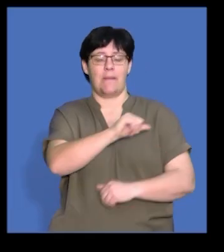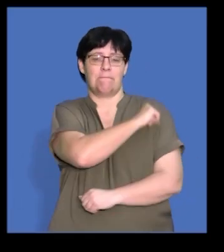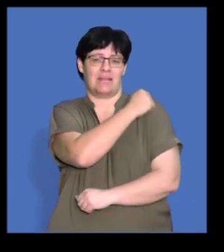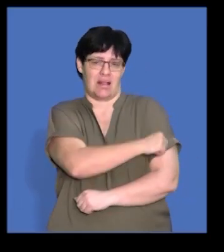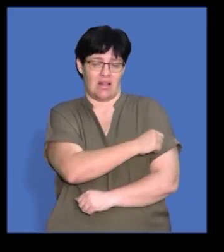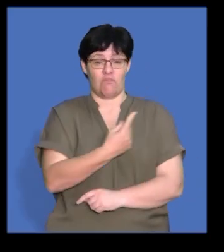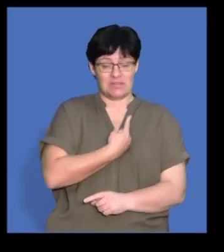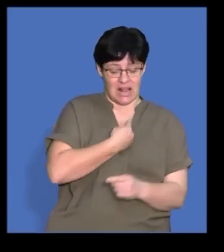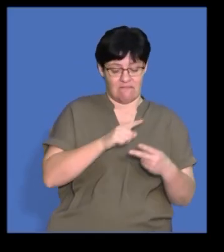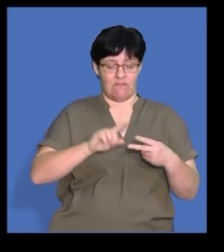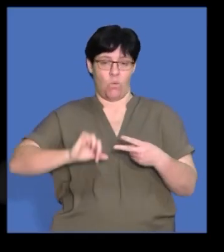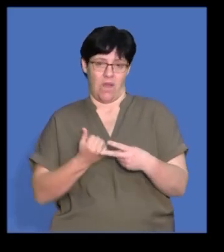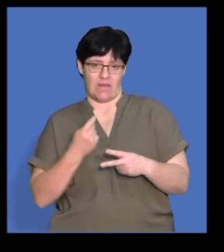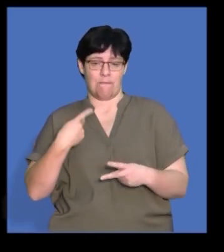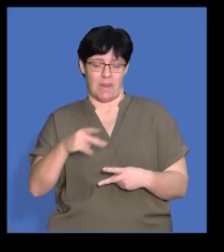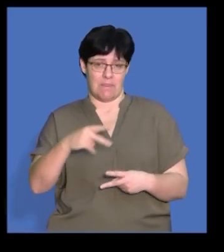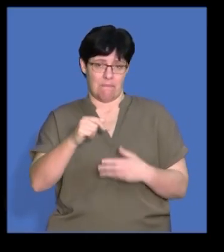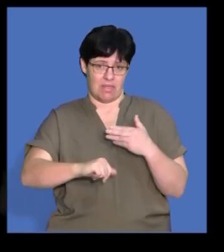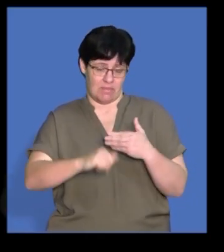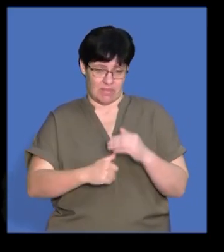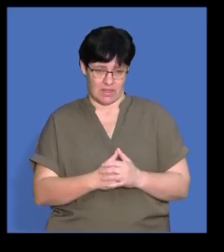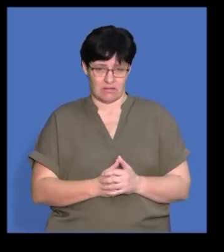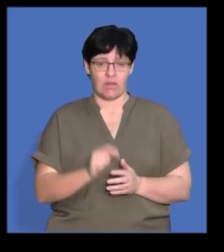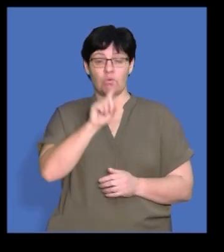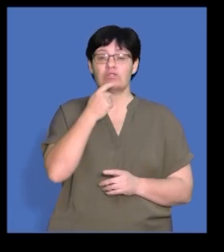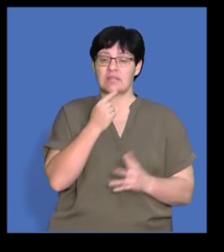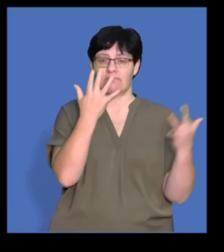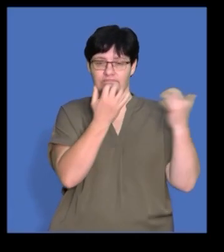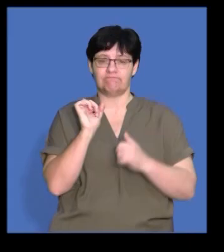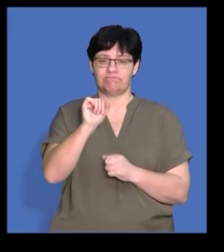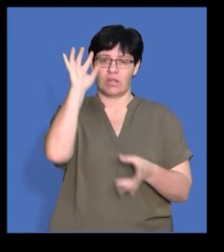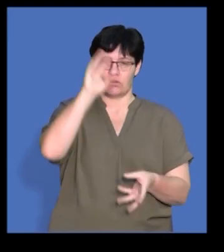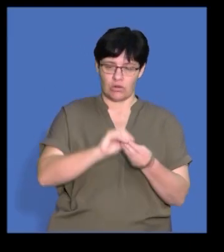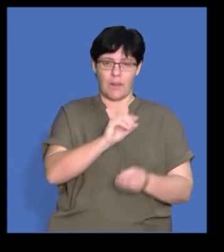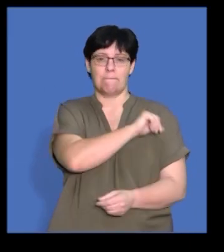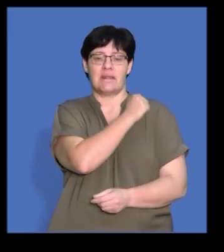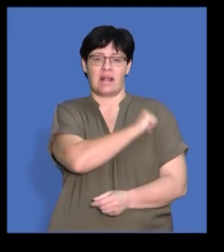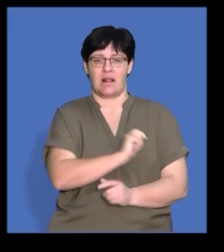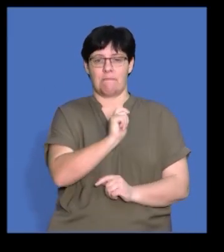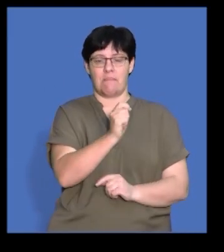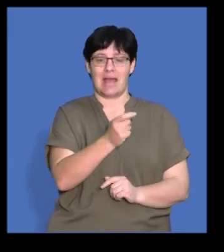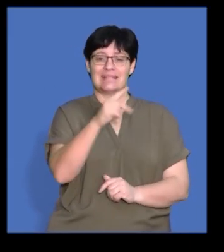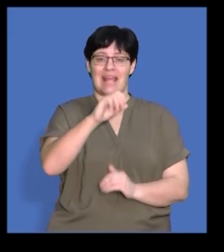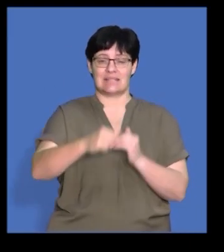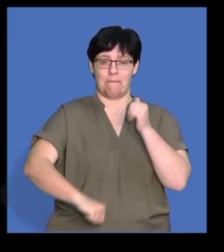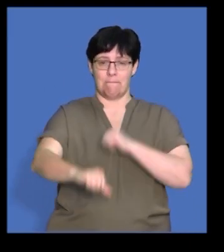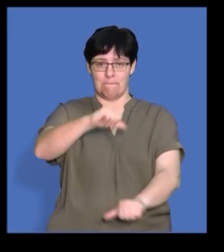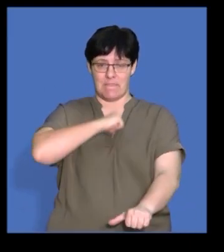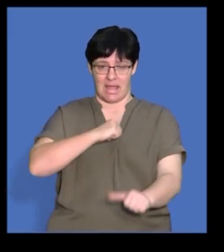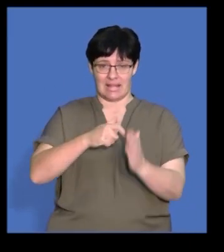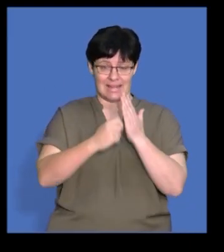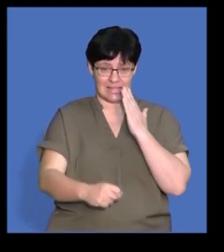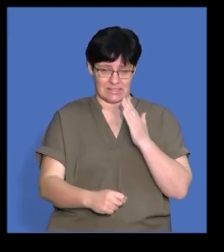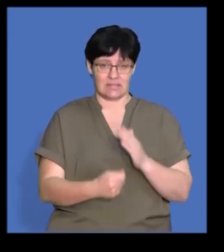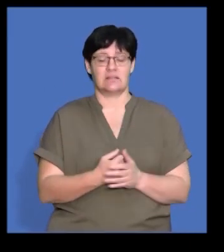himself and his wife. I'm going to read the questions. It said, calculate John's total medical scheme tax rebate for the year. We want to